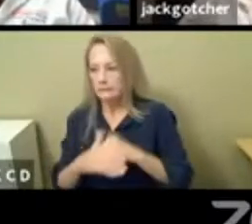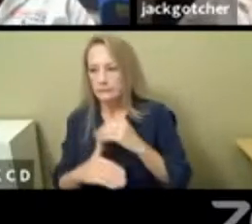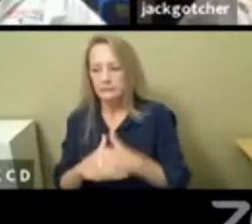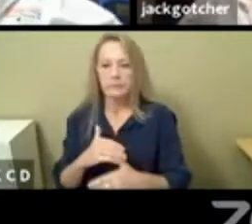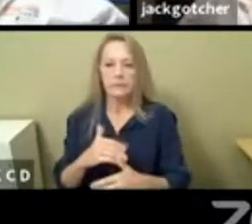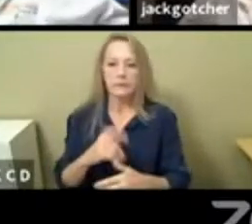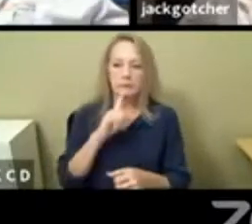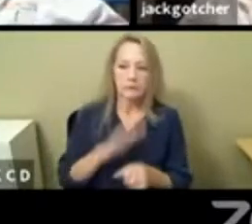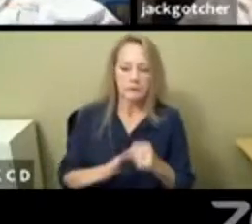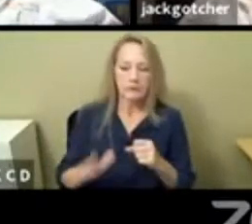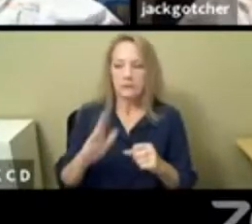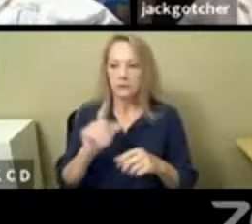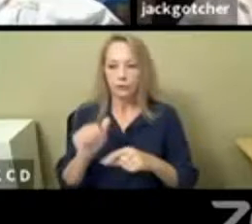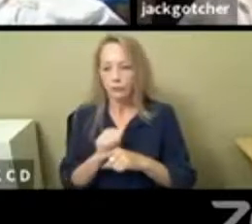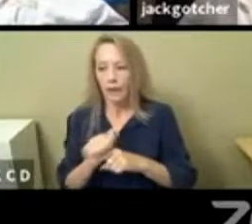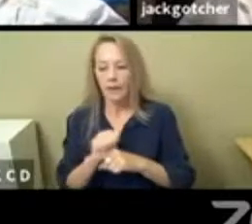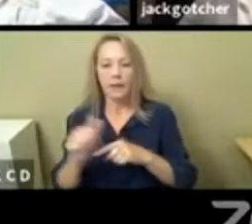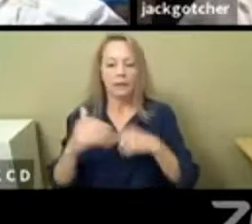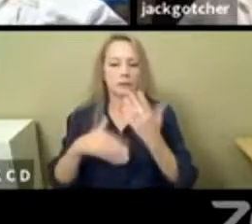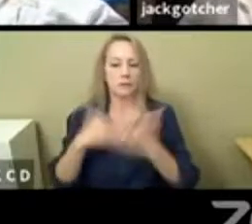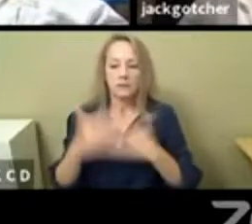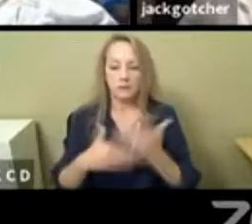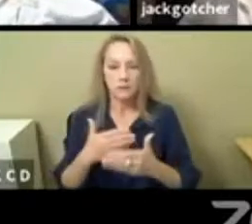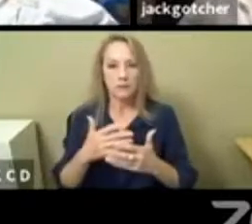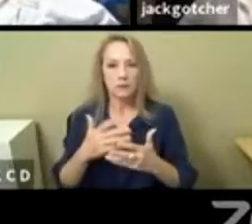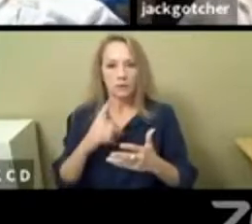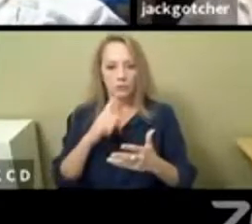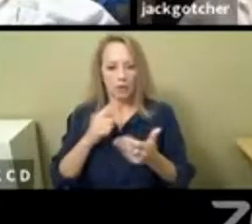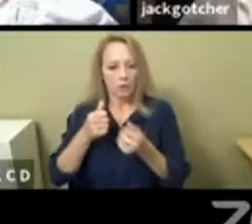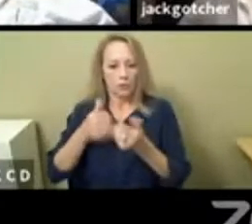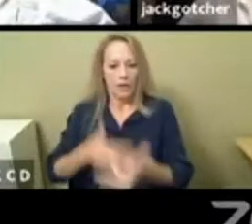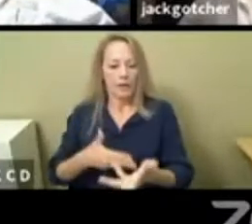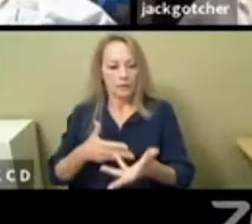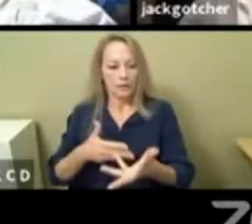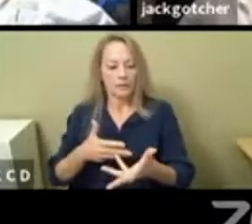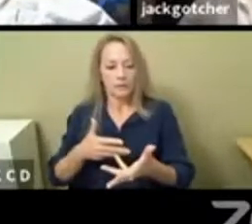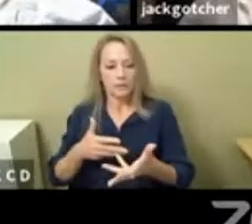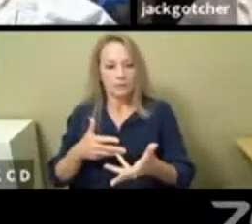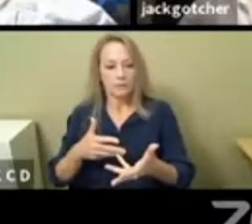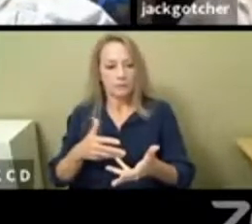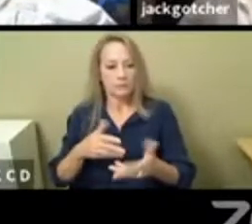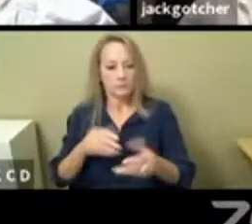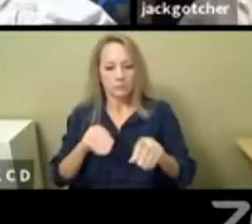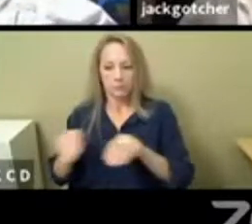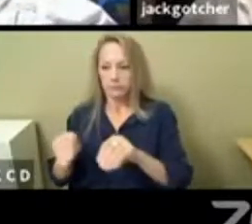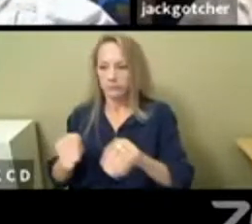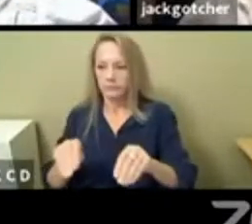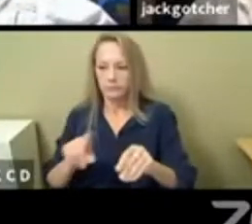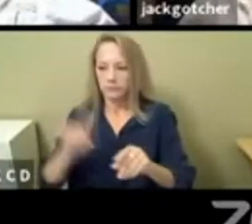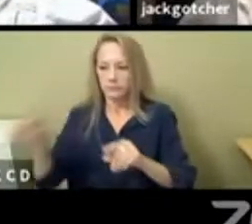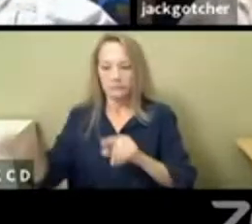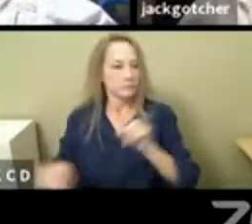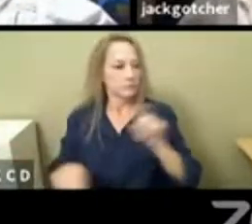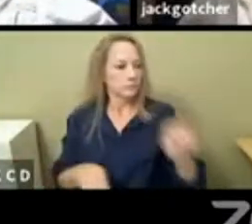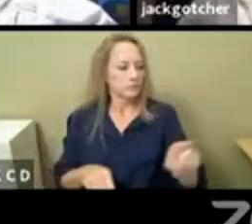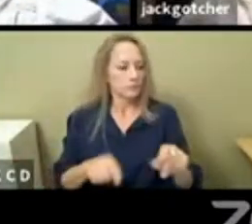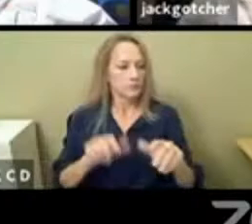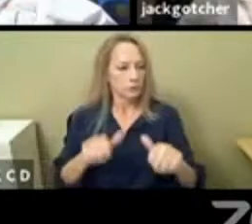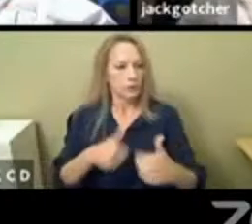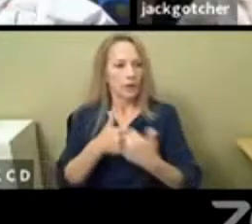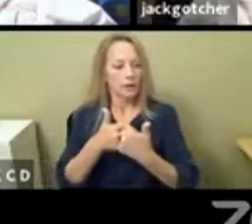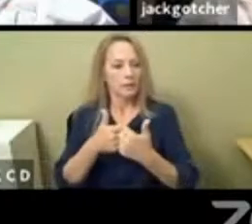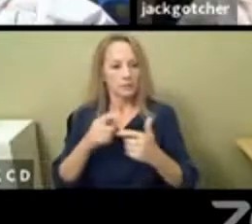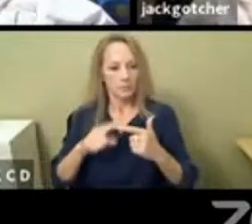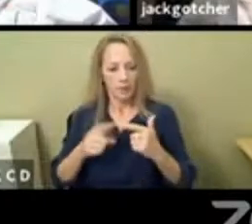But it not only creates a logistical challenge, but it creates a profound